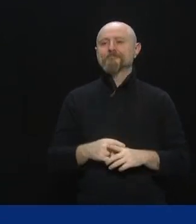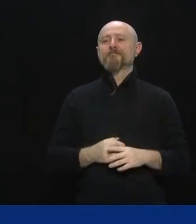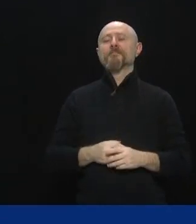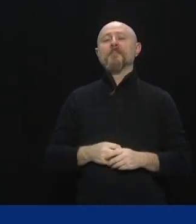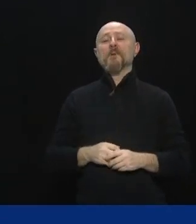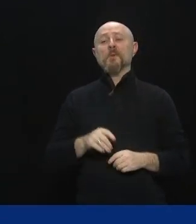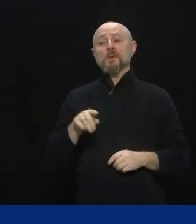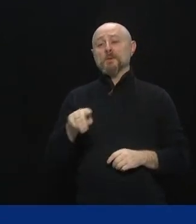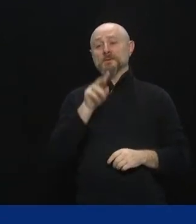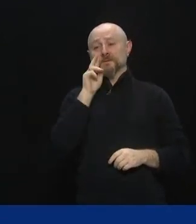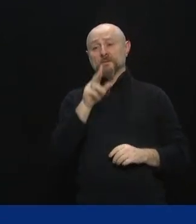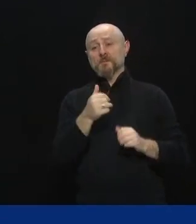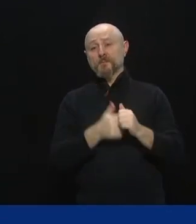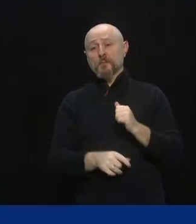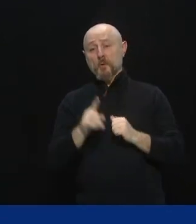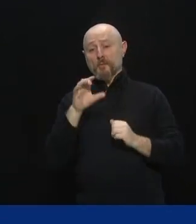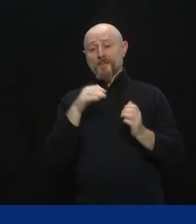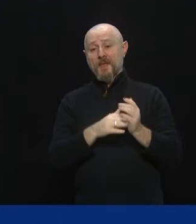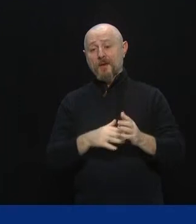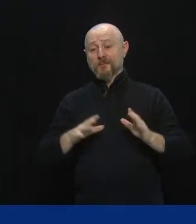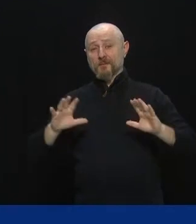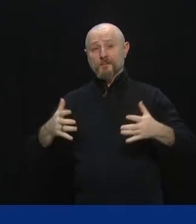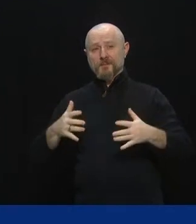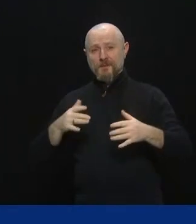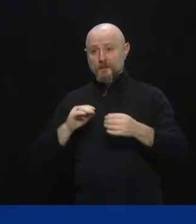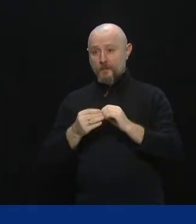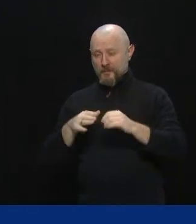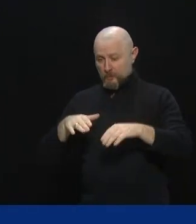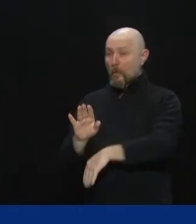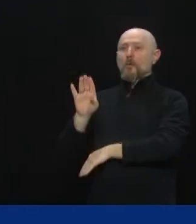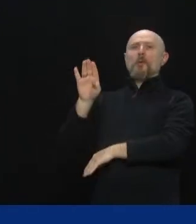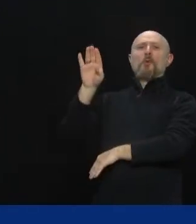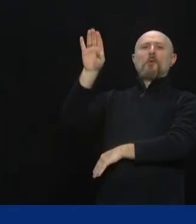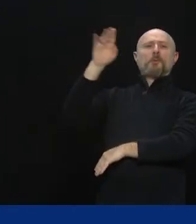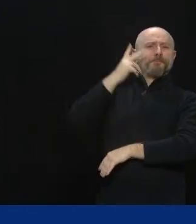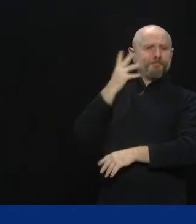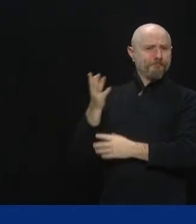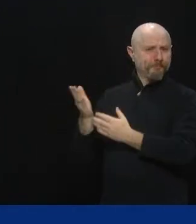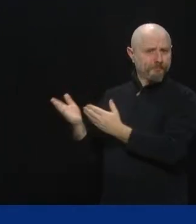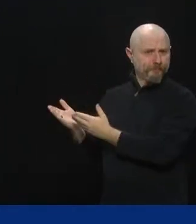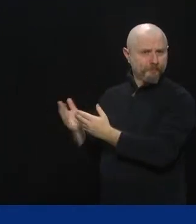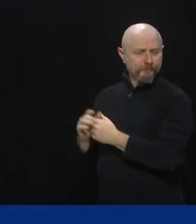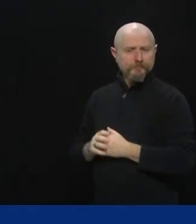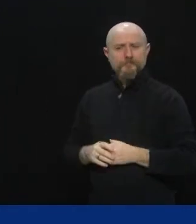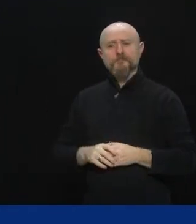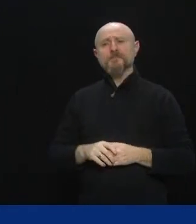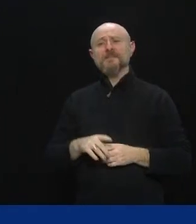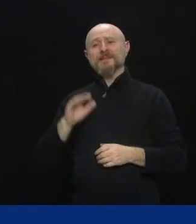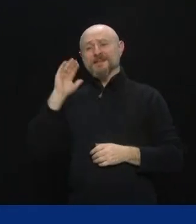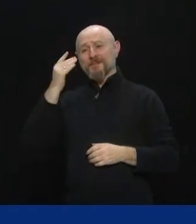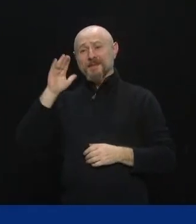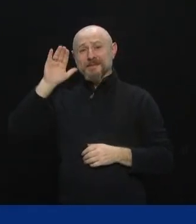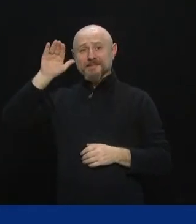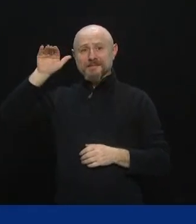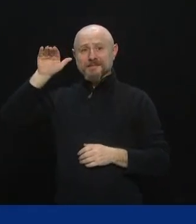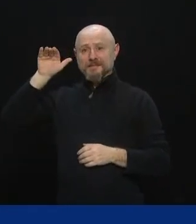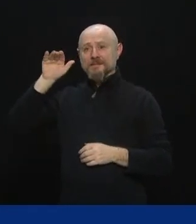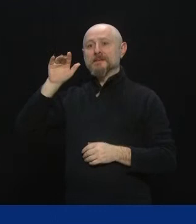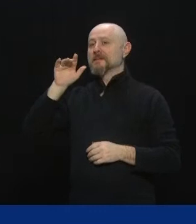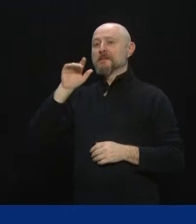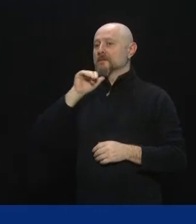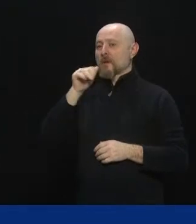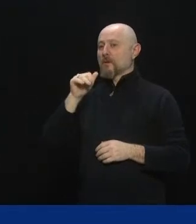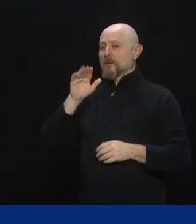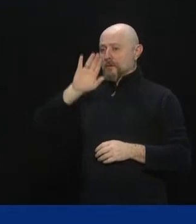at that trend and see that there's a slight peaking. It's not the straight up and down like an arrow it